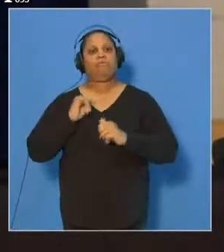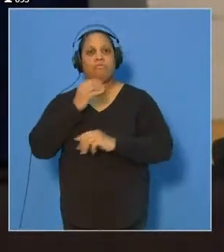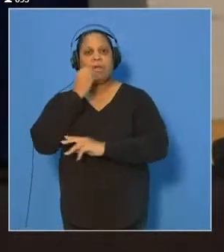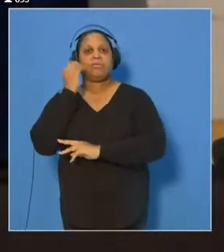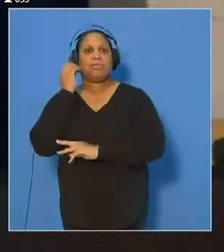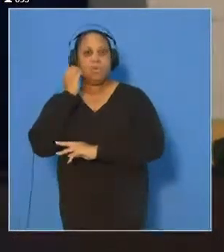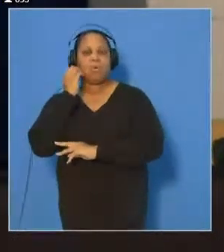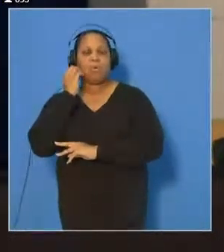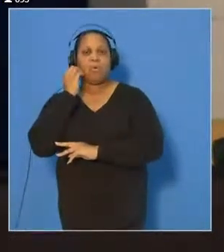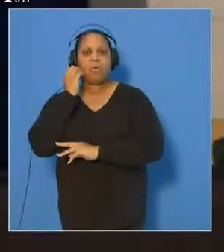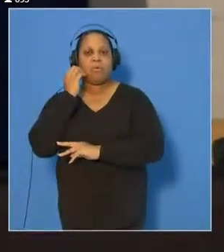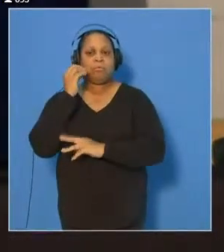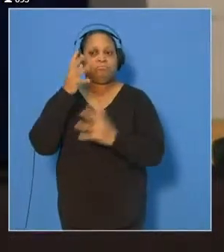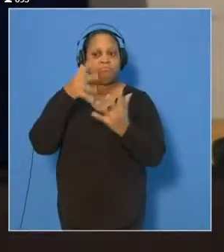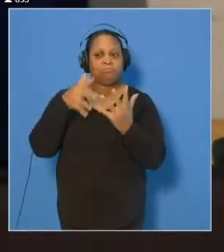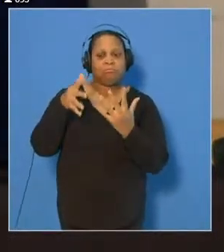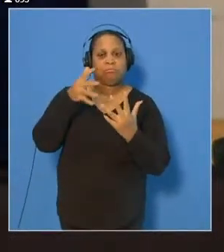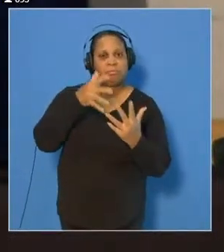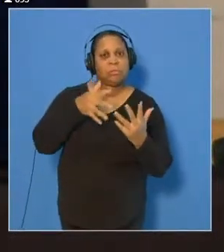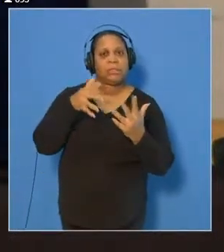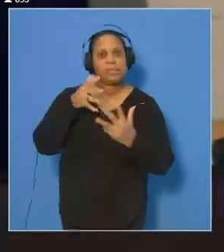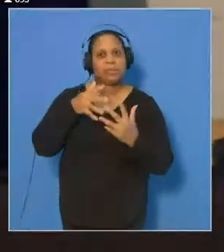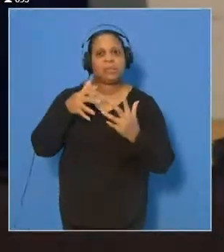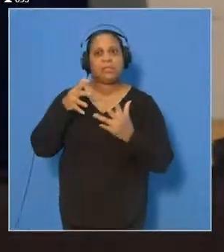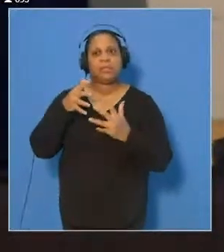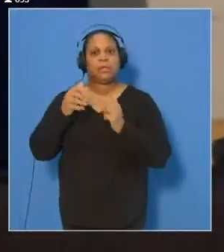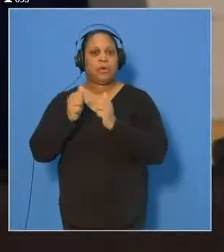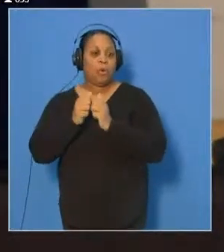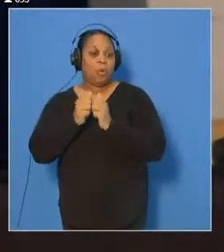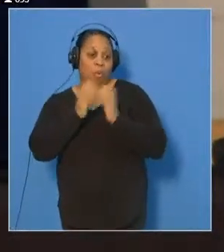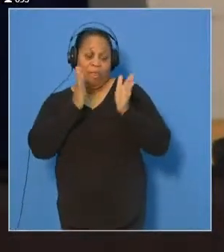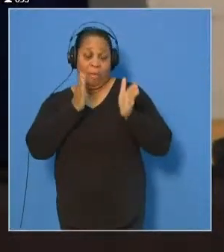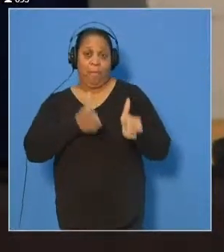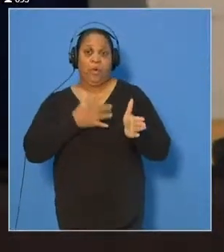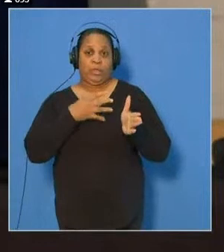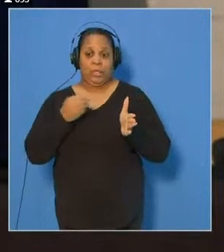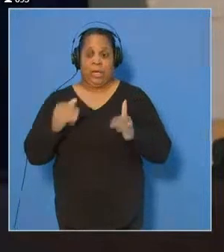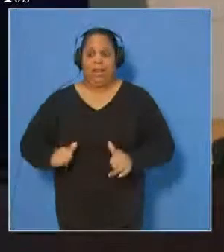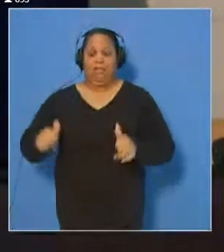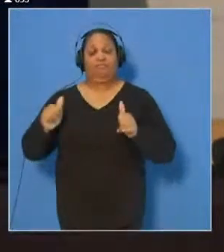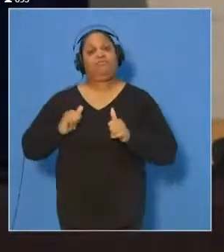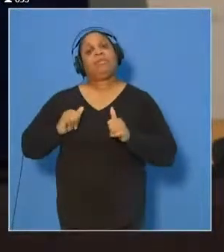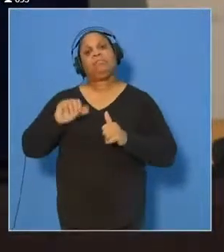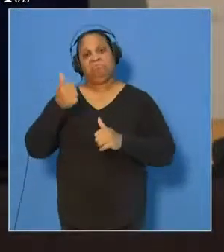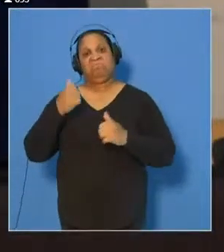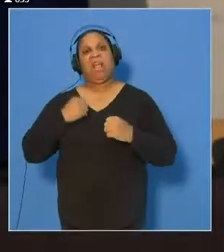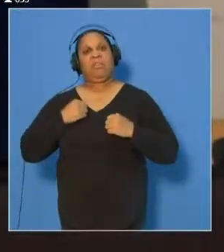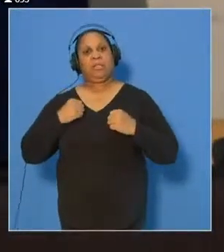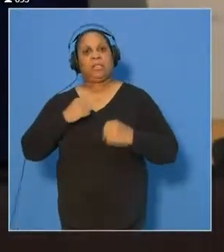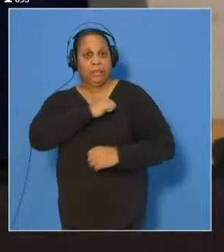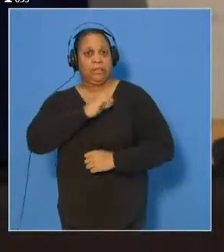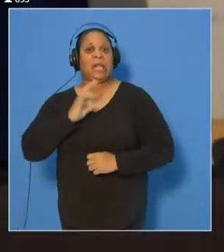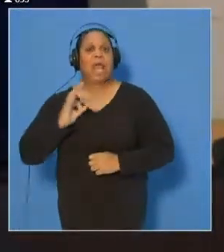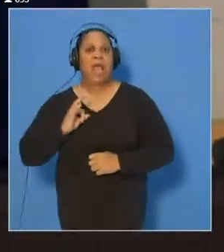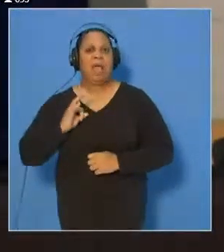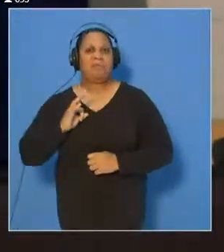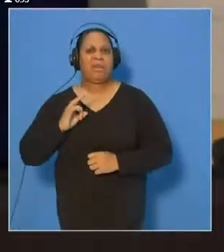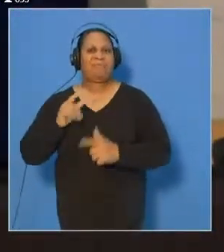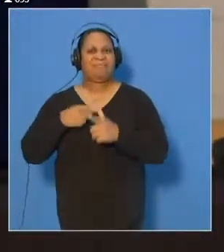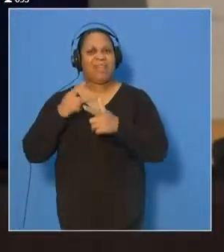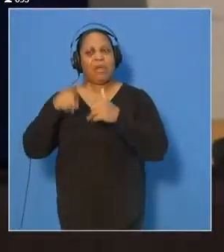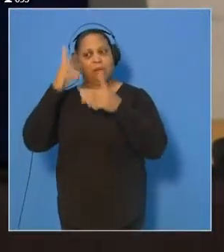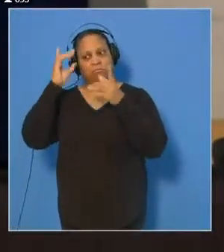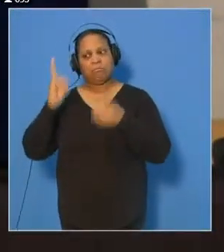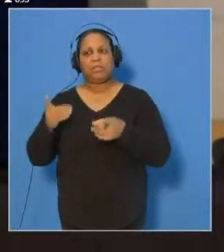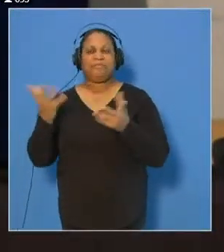of intermingling between a case and either residents or other staff, and a determination is made what